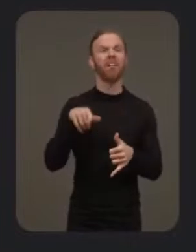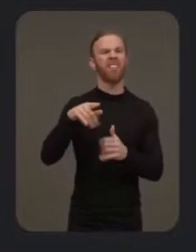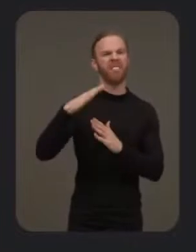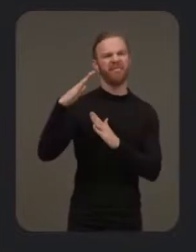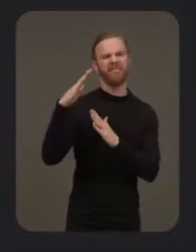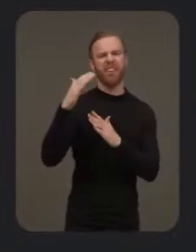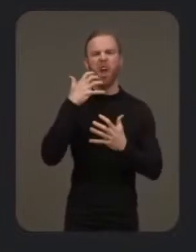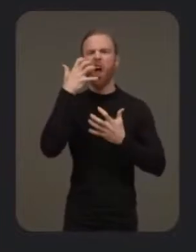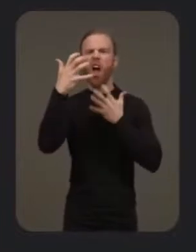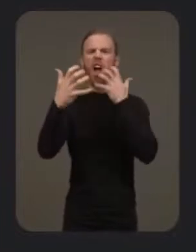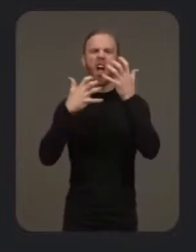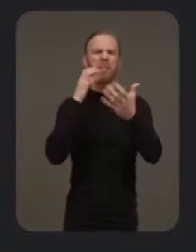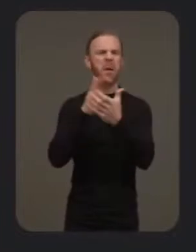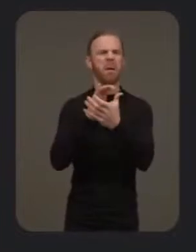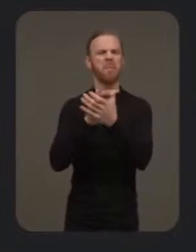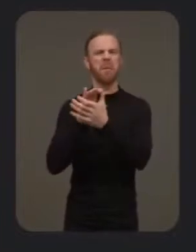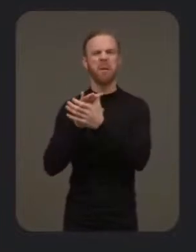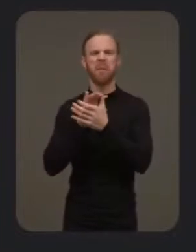Yes, thank you.